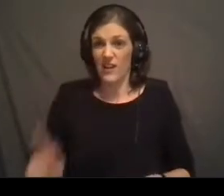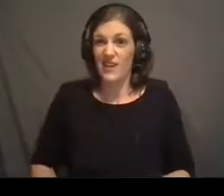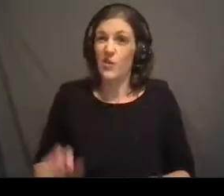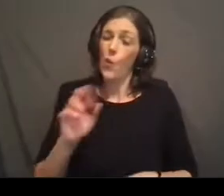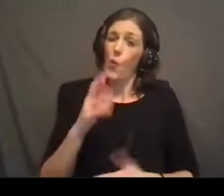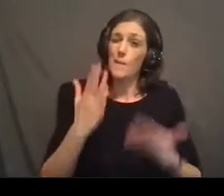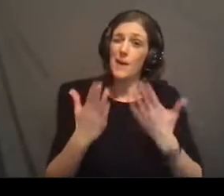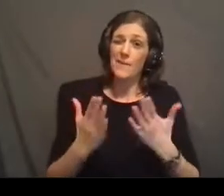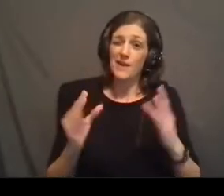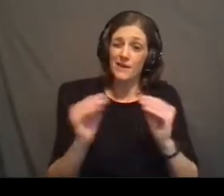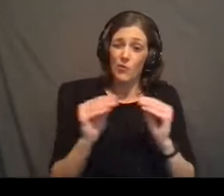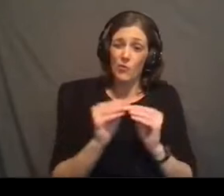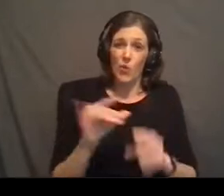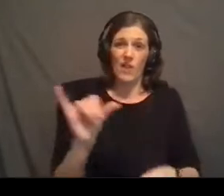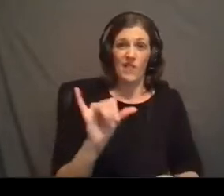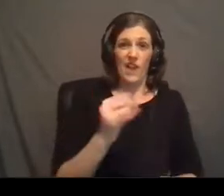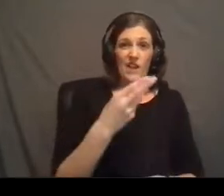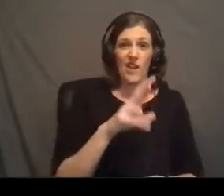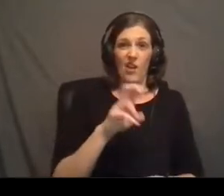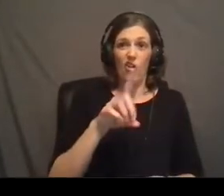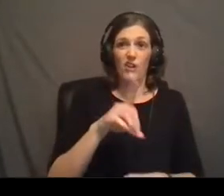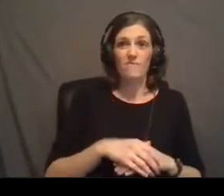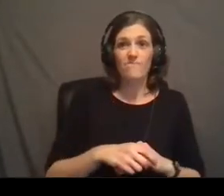yourself a little bit more like Herod.